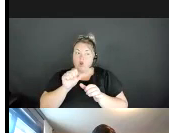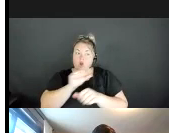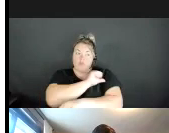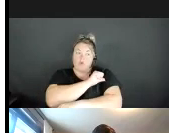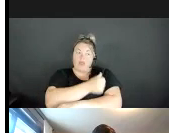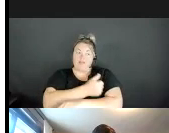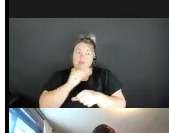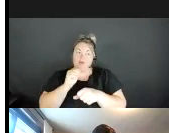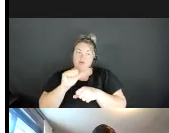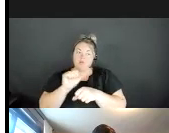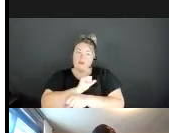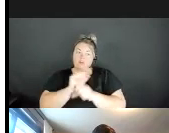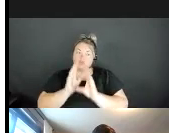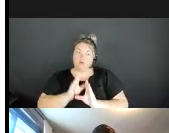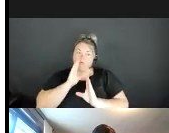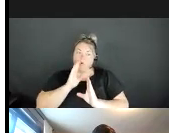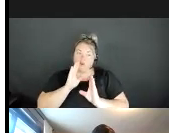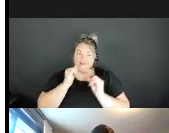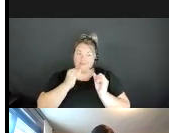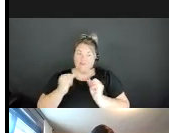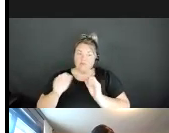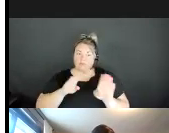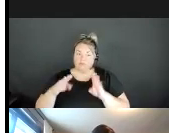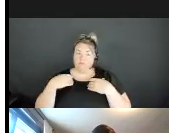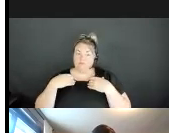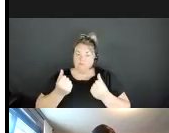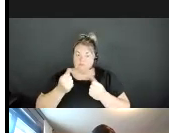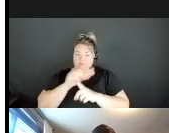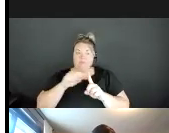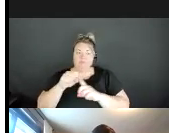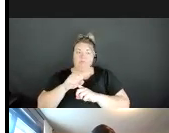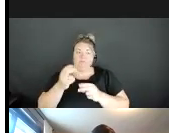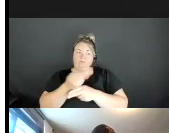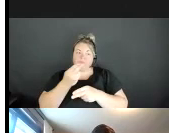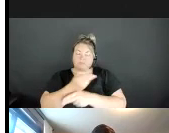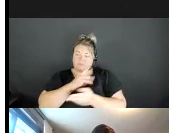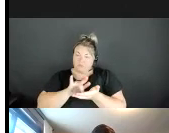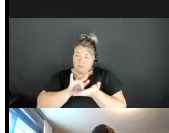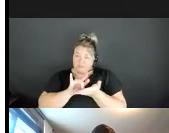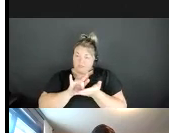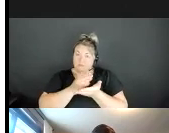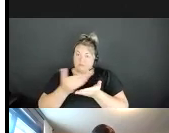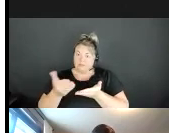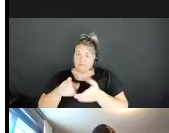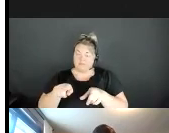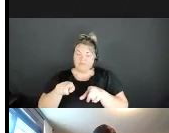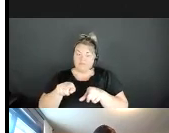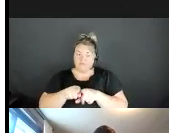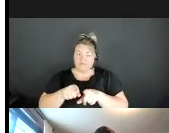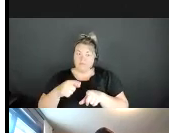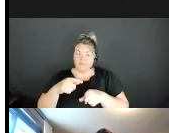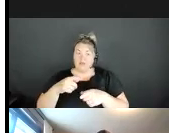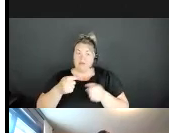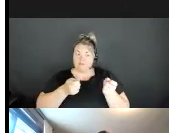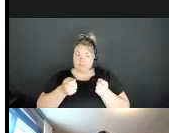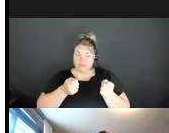of an individual's behavioral health conditions by using pharmaceutical products as medication. And then